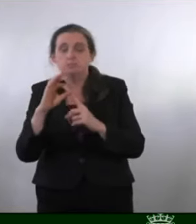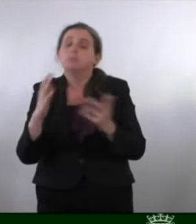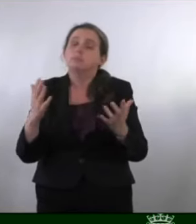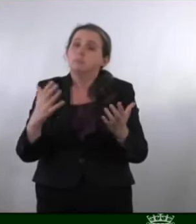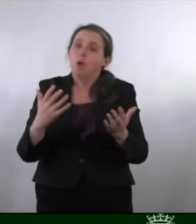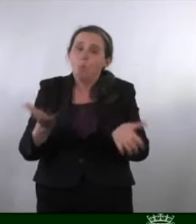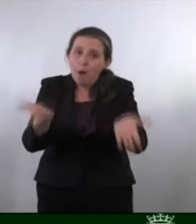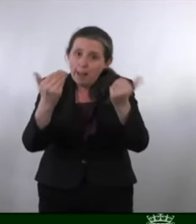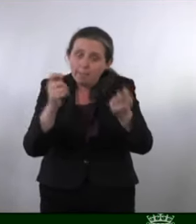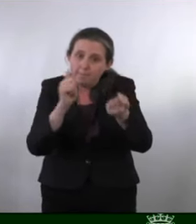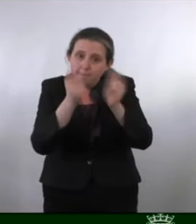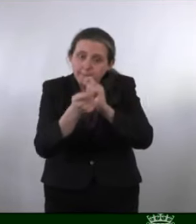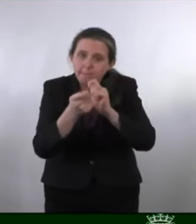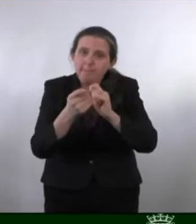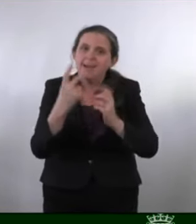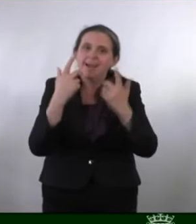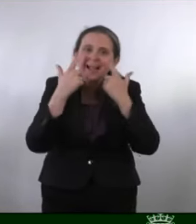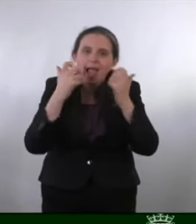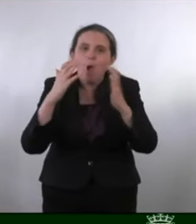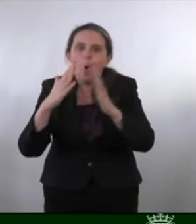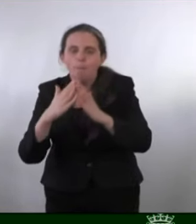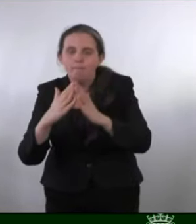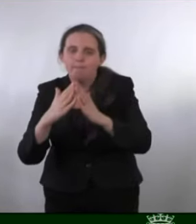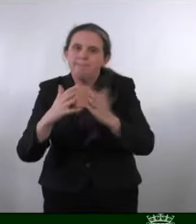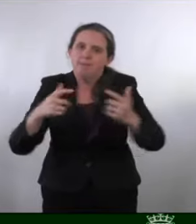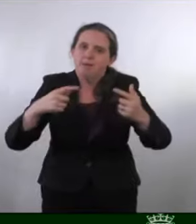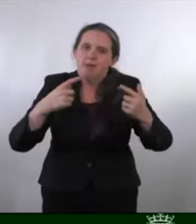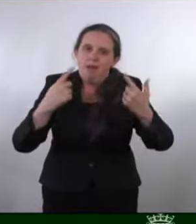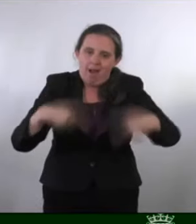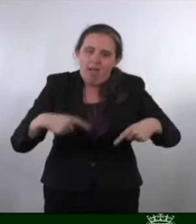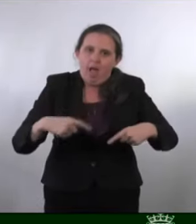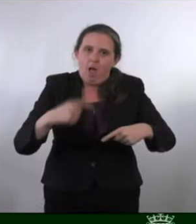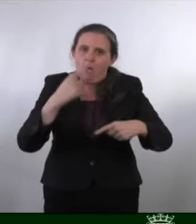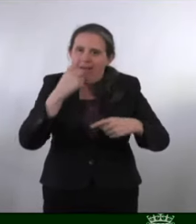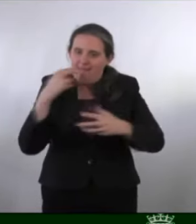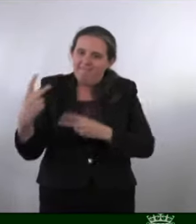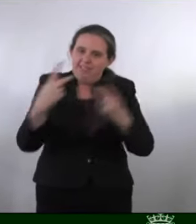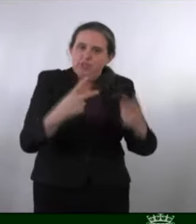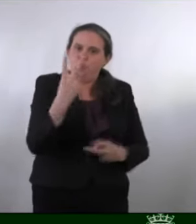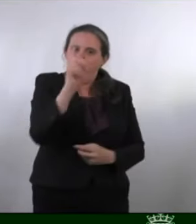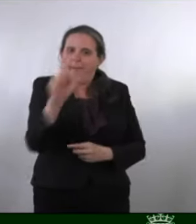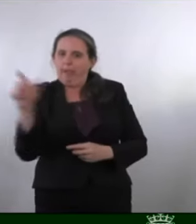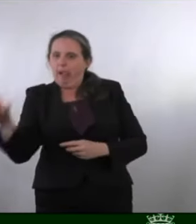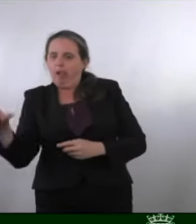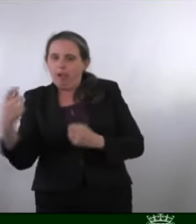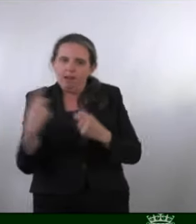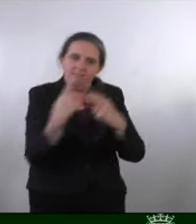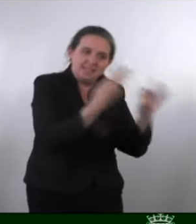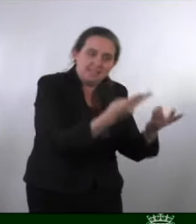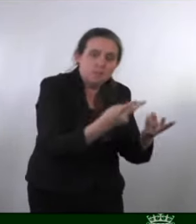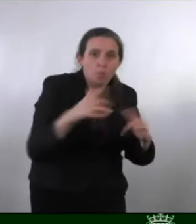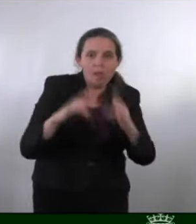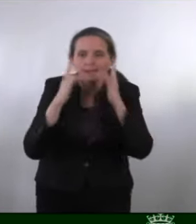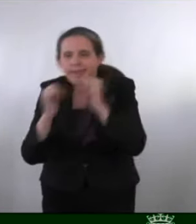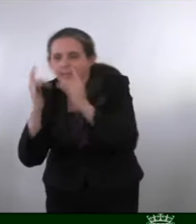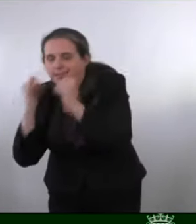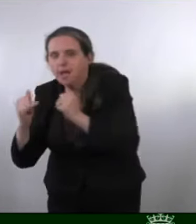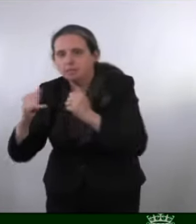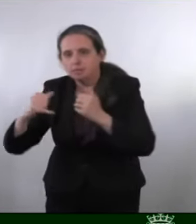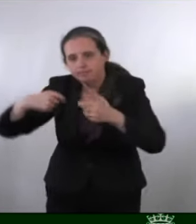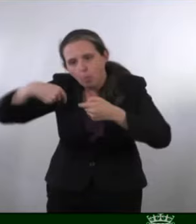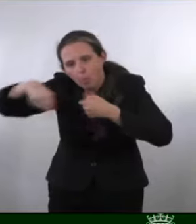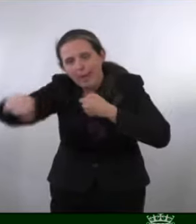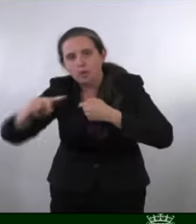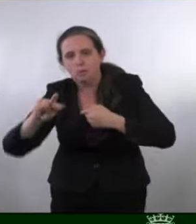2 members of their family who will be tested twice a week. Can he ensure that care homes promote visiting and that there is